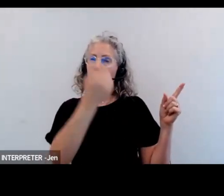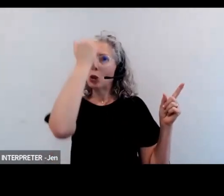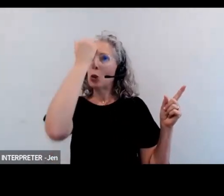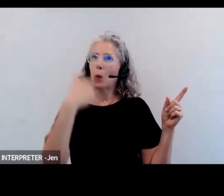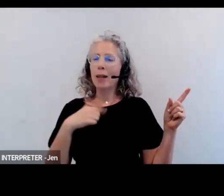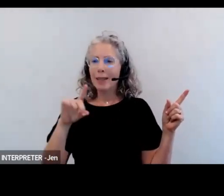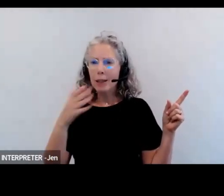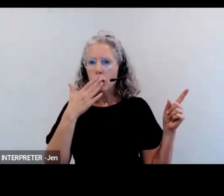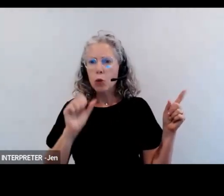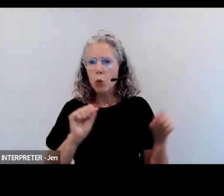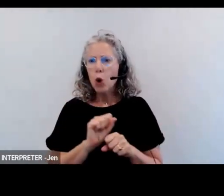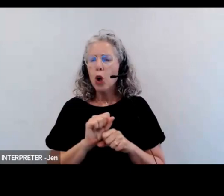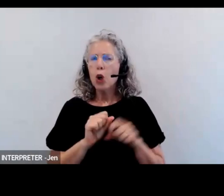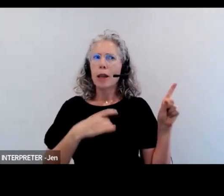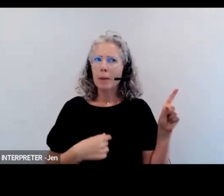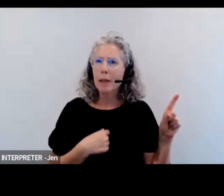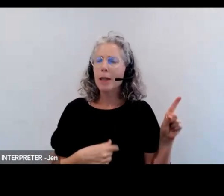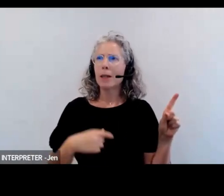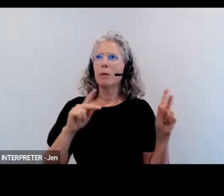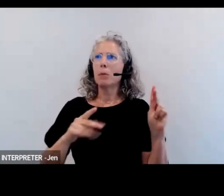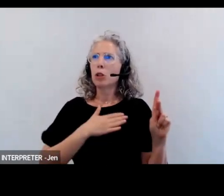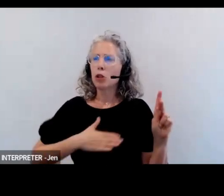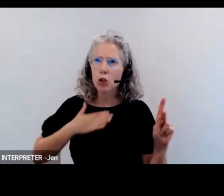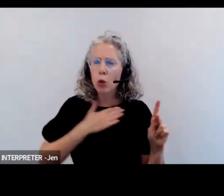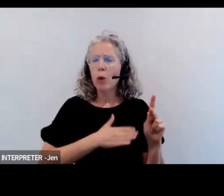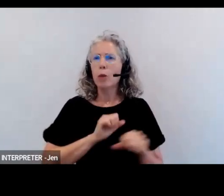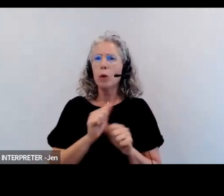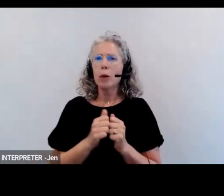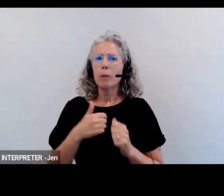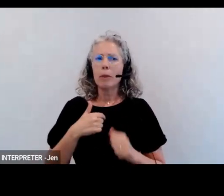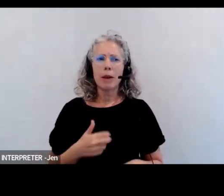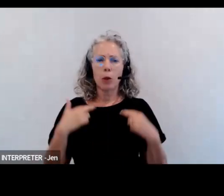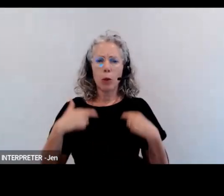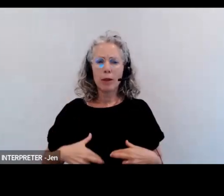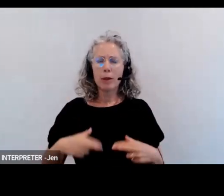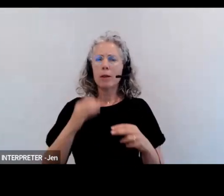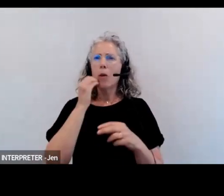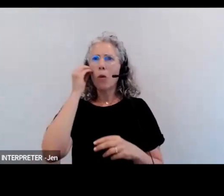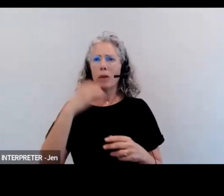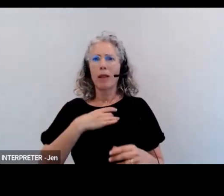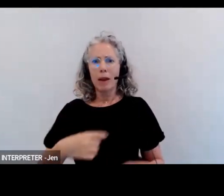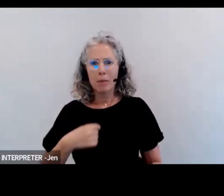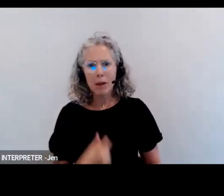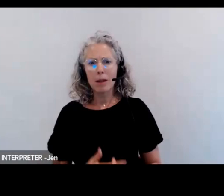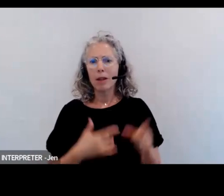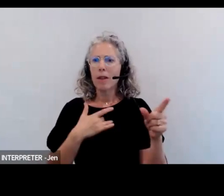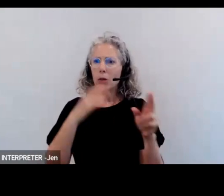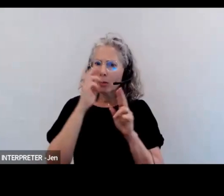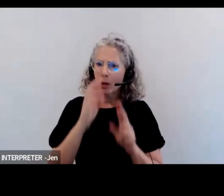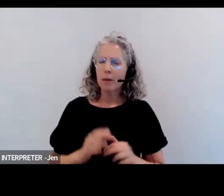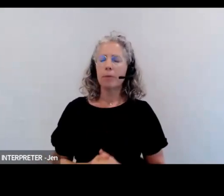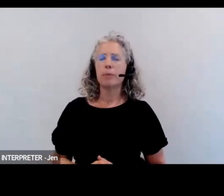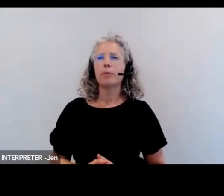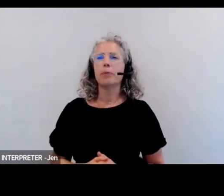did really great work and people really enjoyed being with me, the residents of the group home. And felt respected.